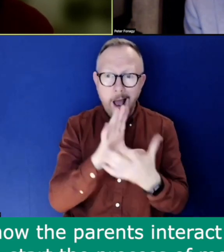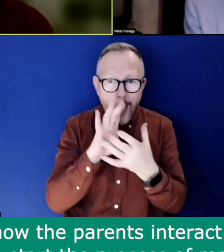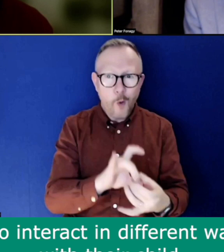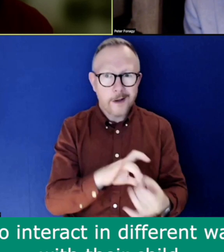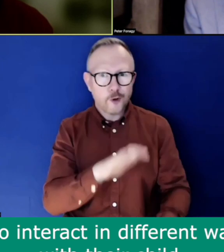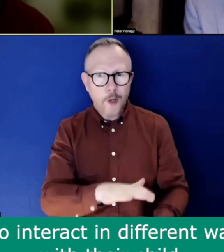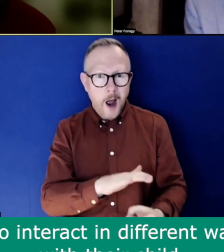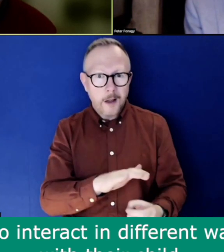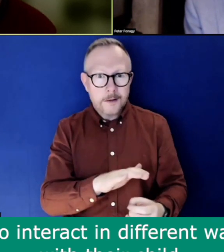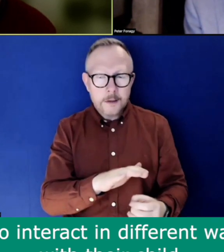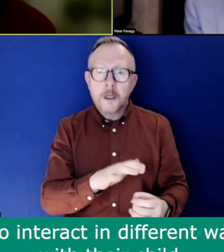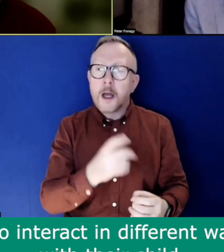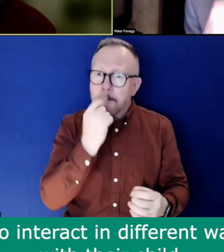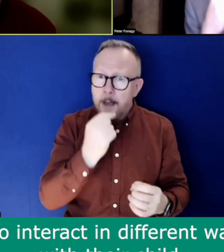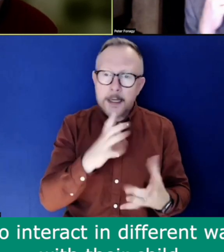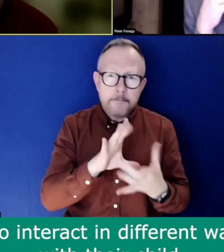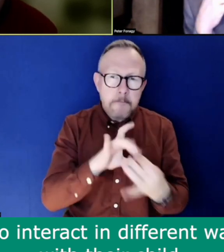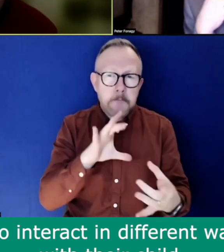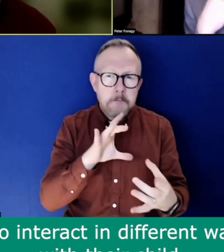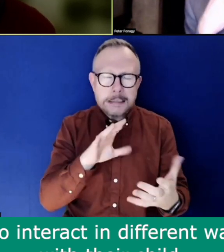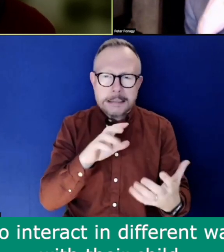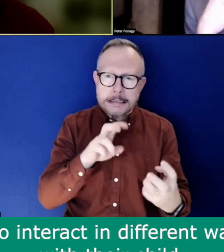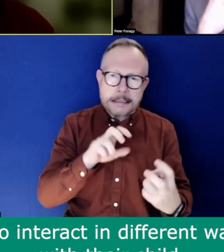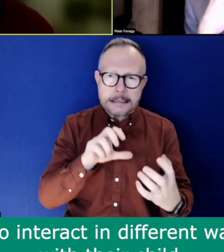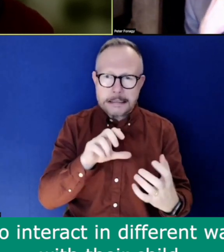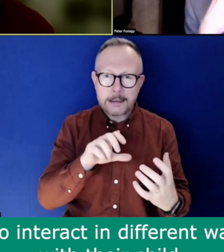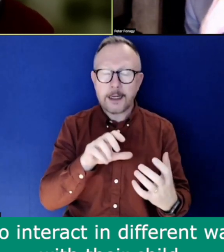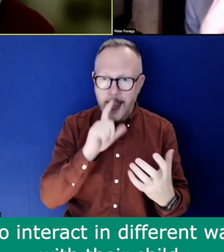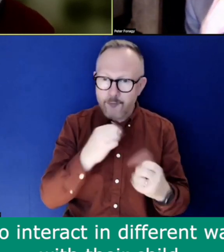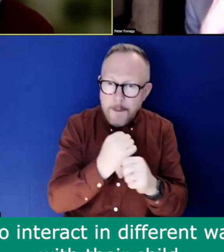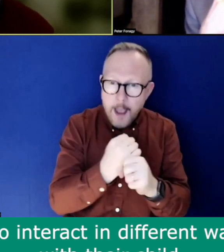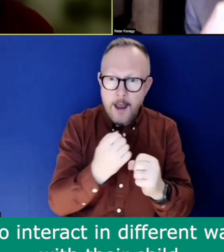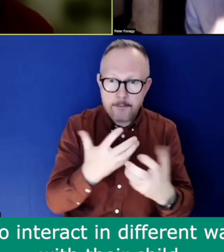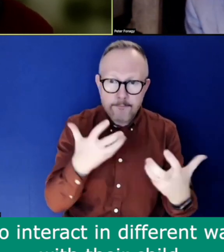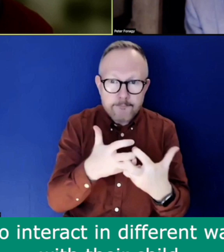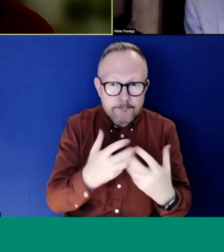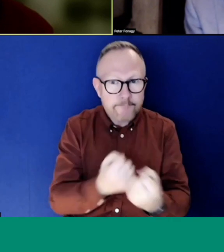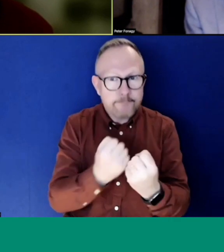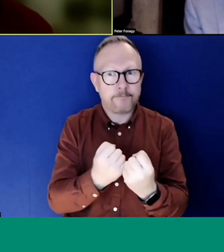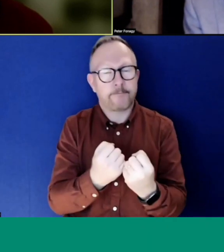some ruptures, but also allows them to interact in different ways in their general life with their child.